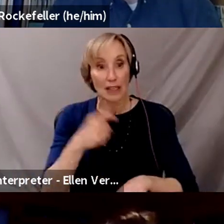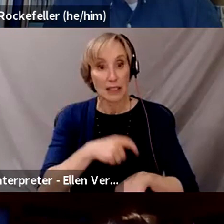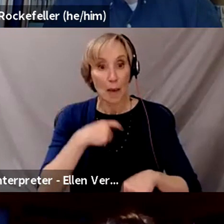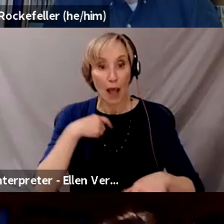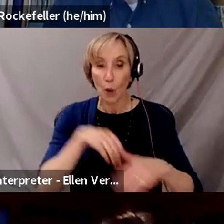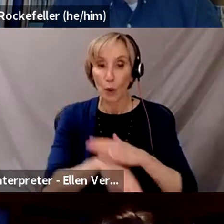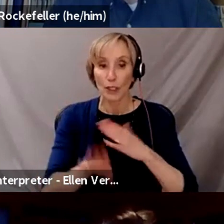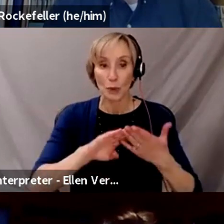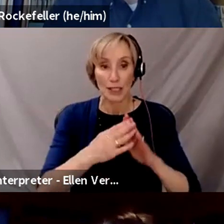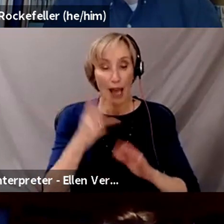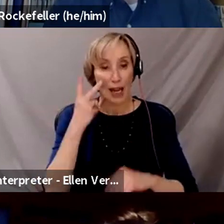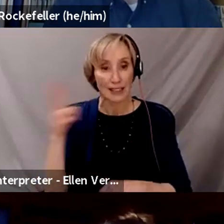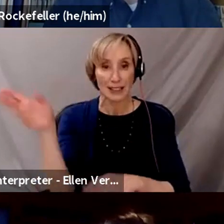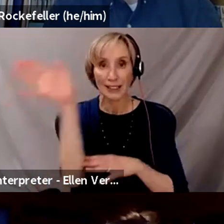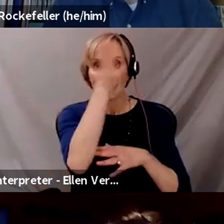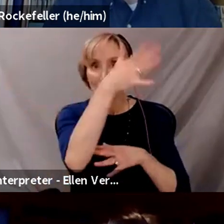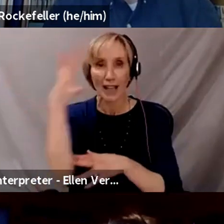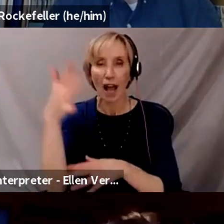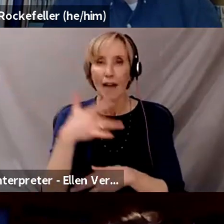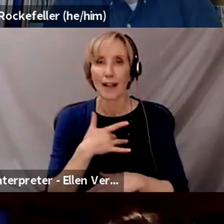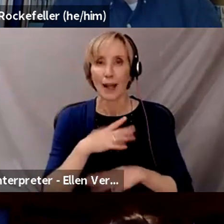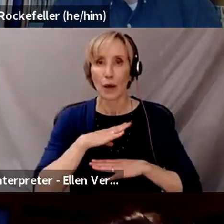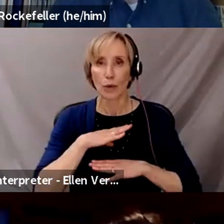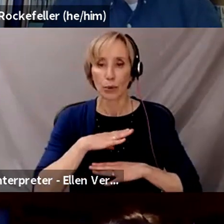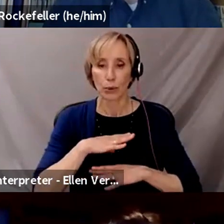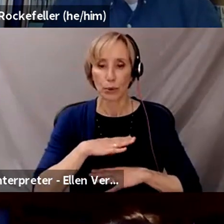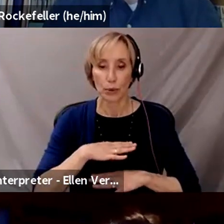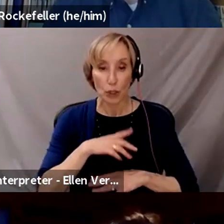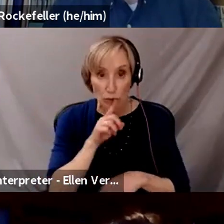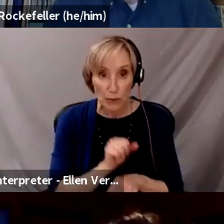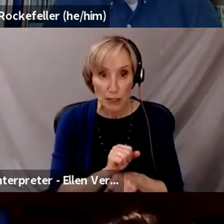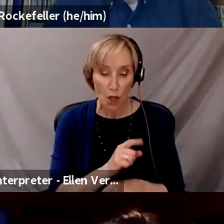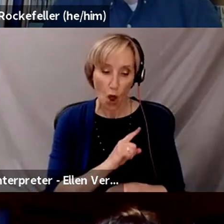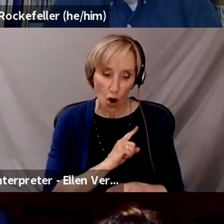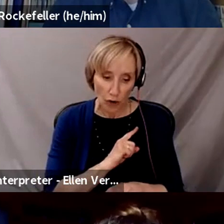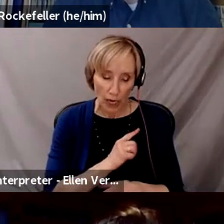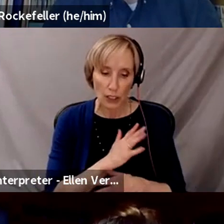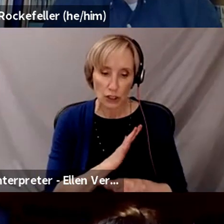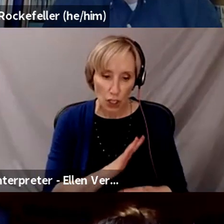trans flag, I feel safe. I mean, it has an immediate effect on my physiology.